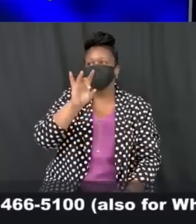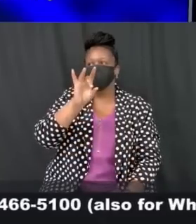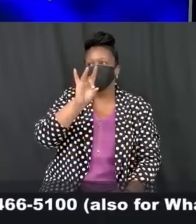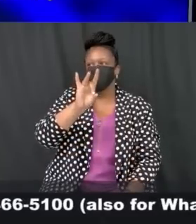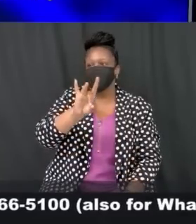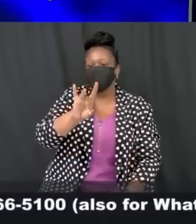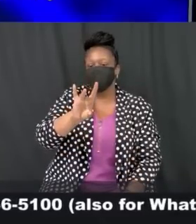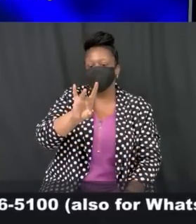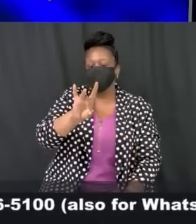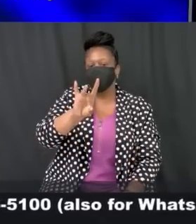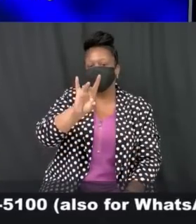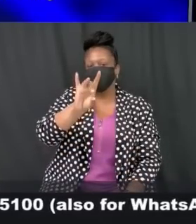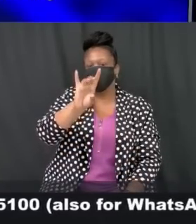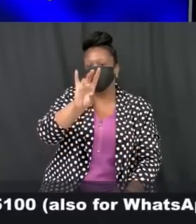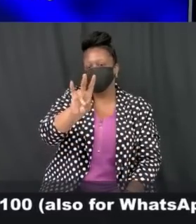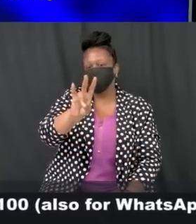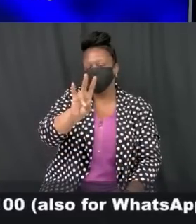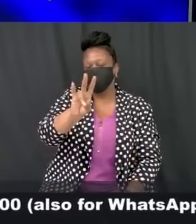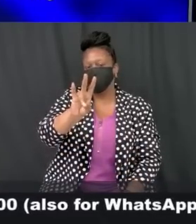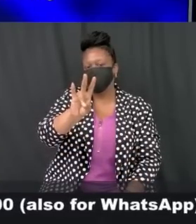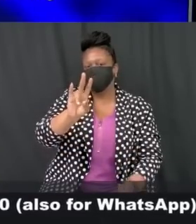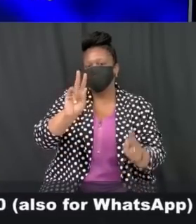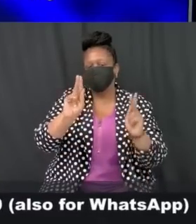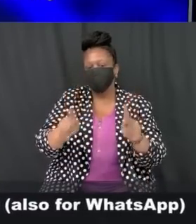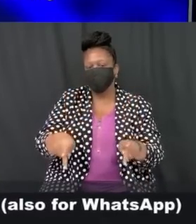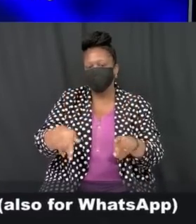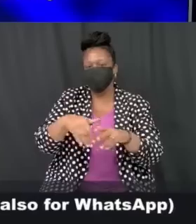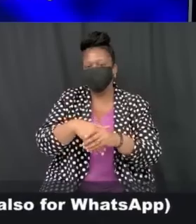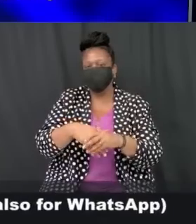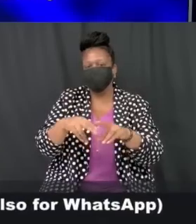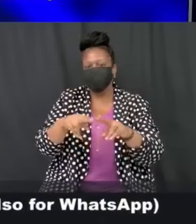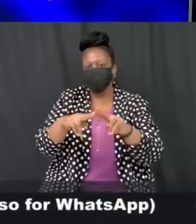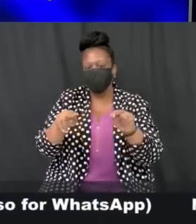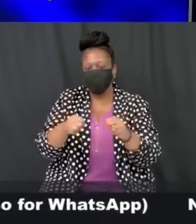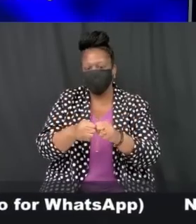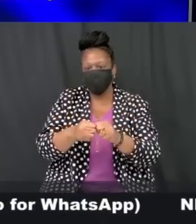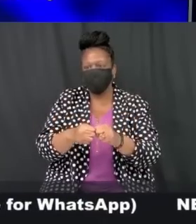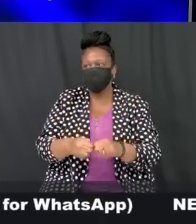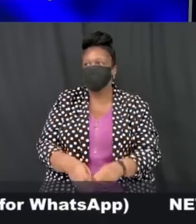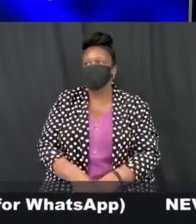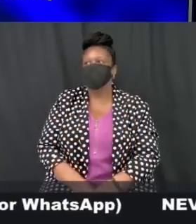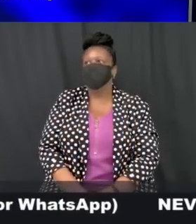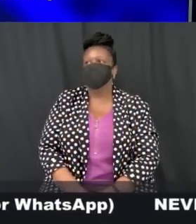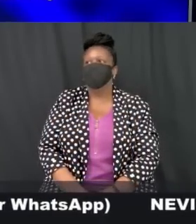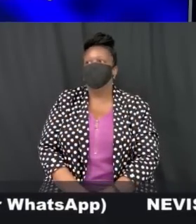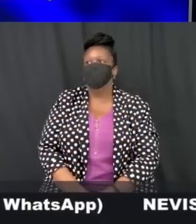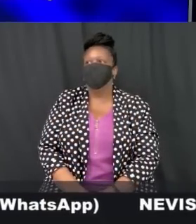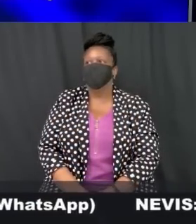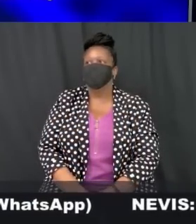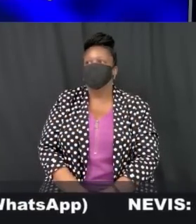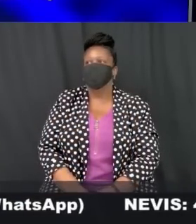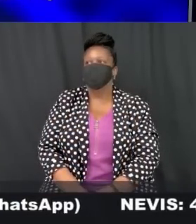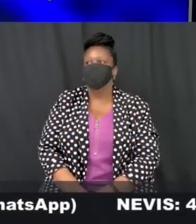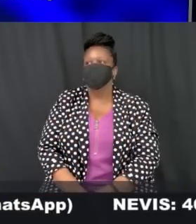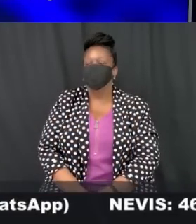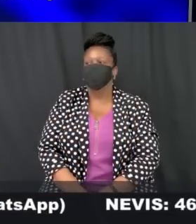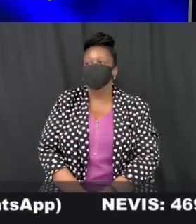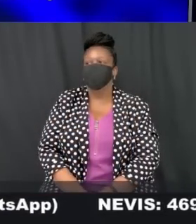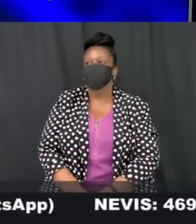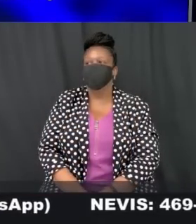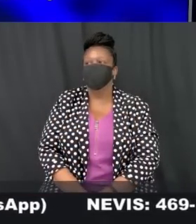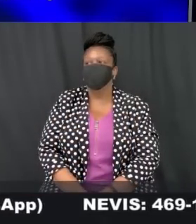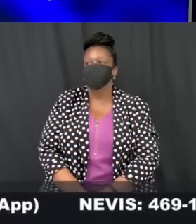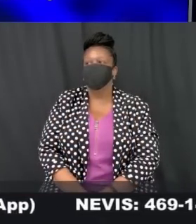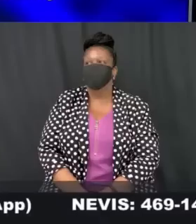842 cases St. Kitts. In terms of active cases, we said the total